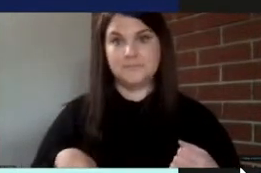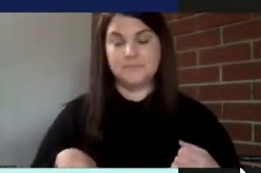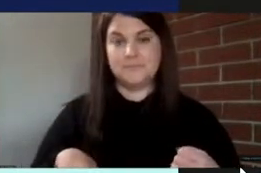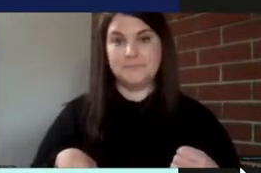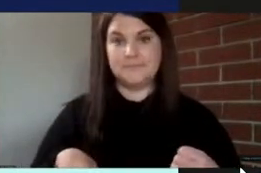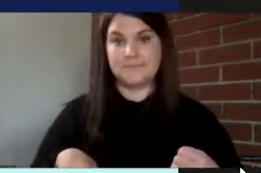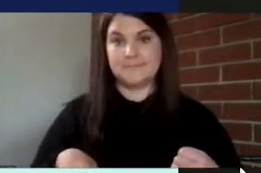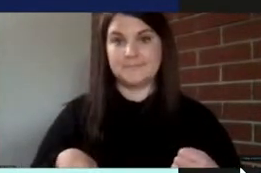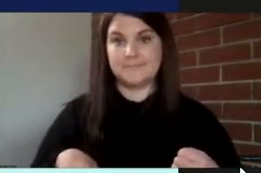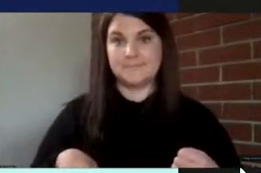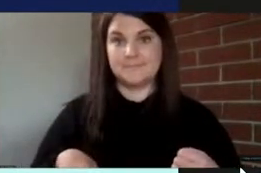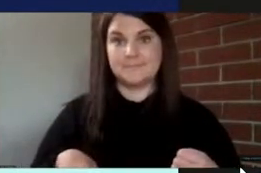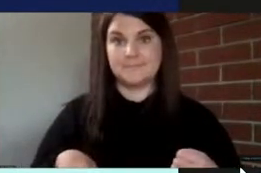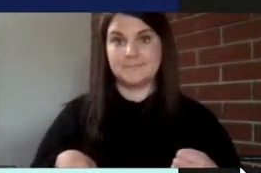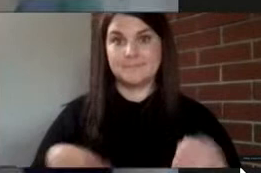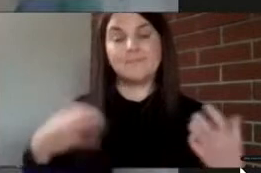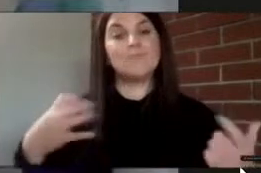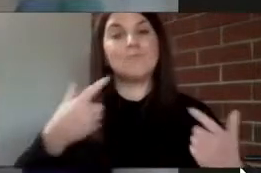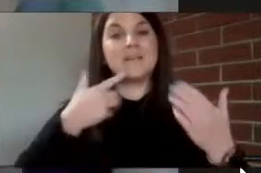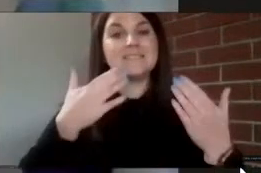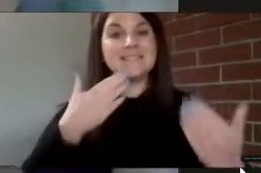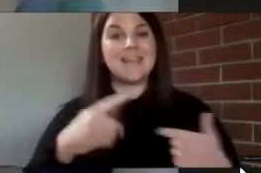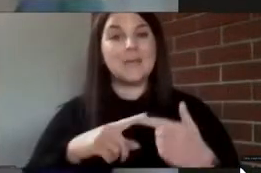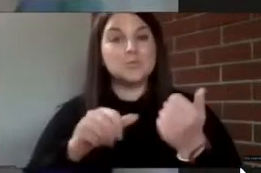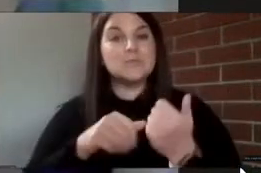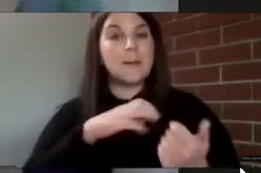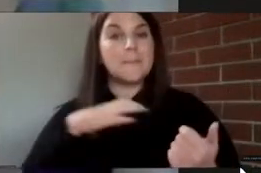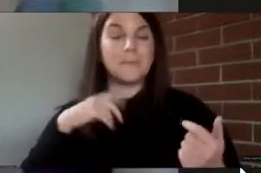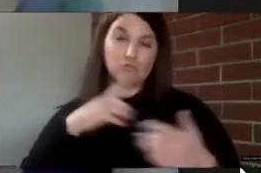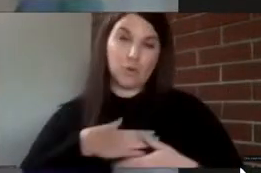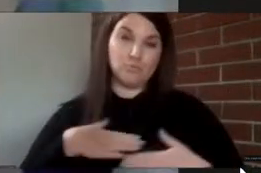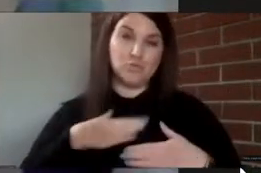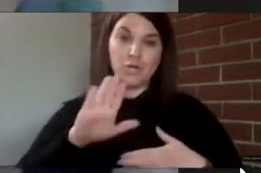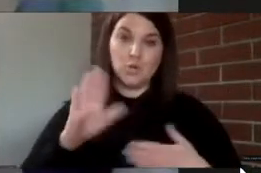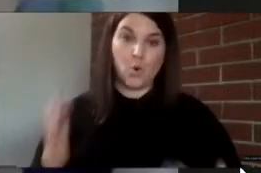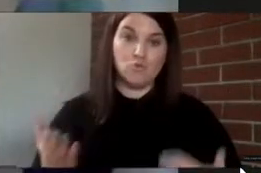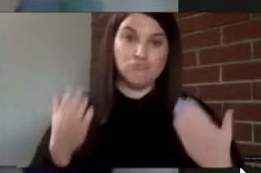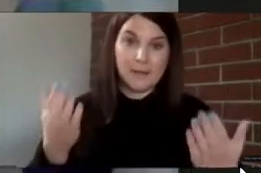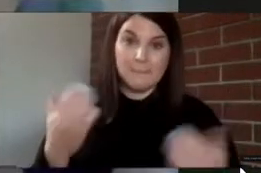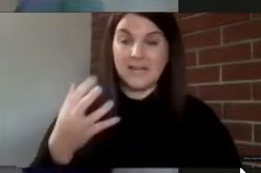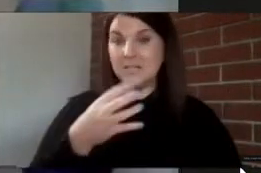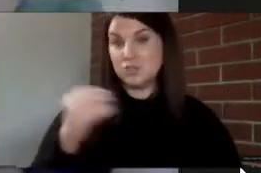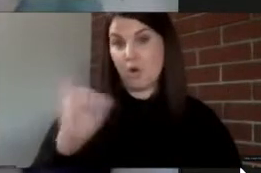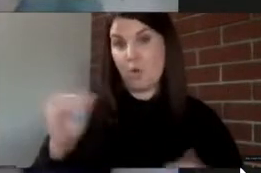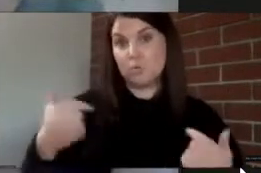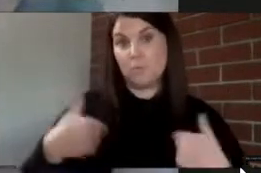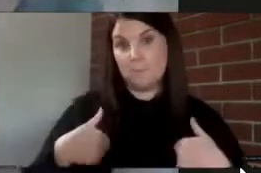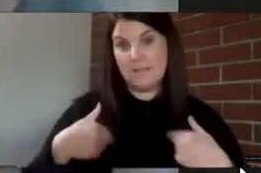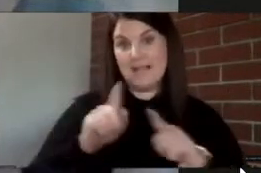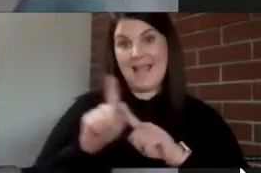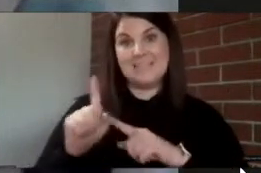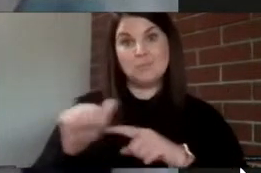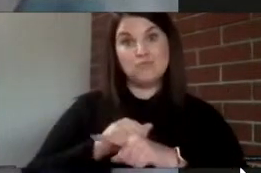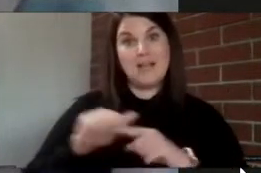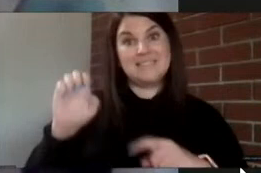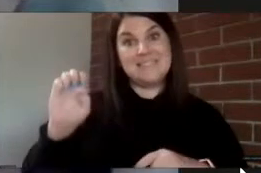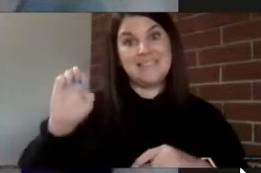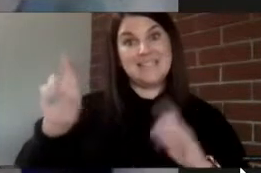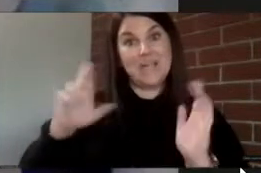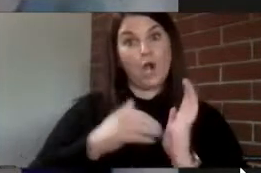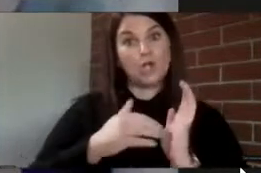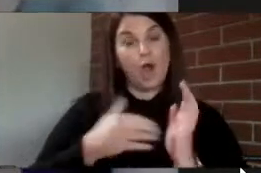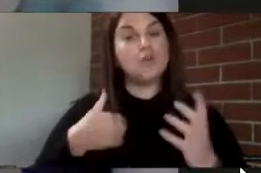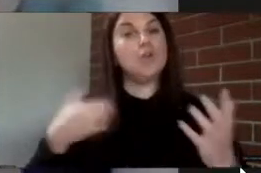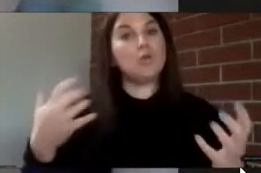Really wanted to say thank you to this subcommittee. Really appreciate the recommendations. And also me as a practicing ER doctor, just wanted to say